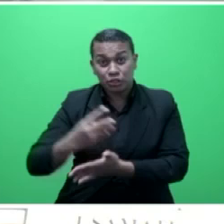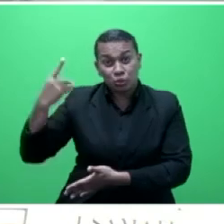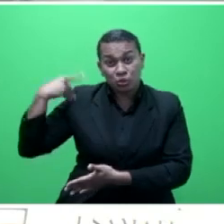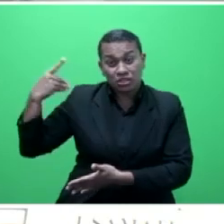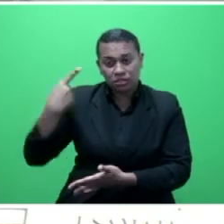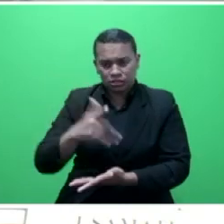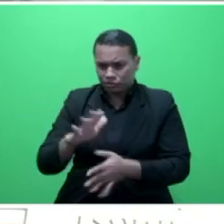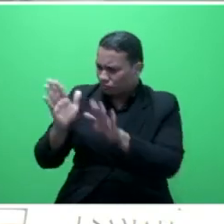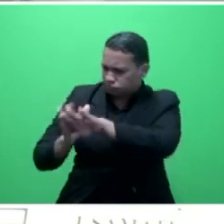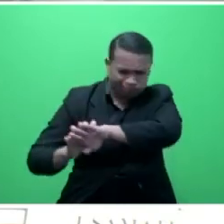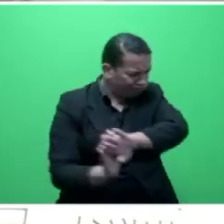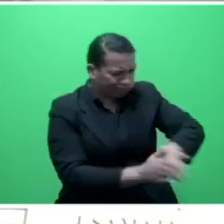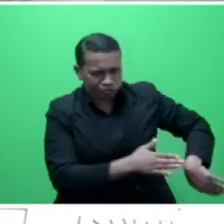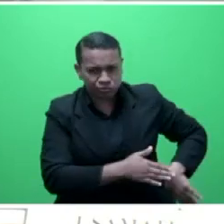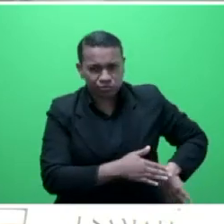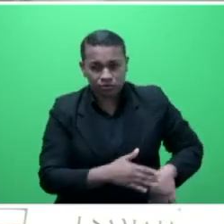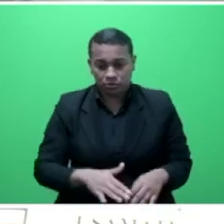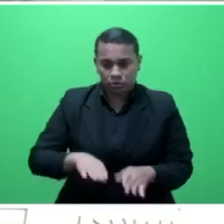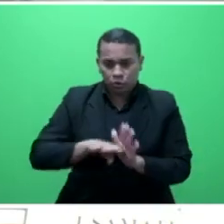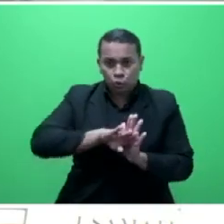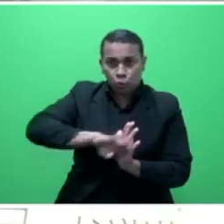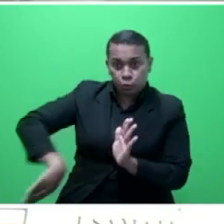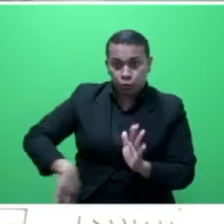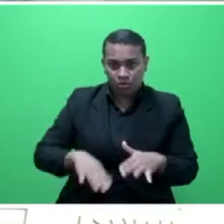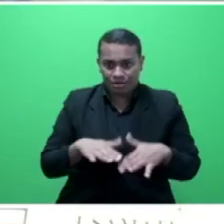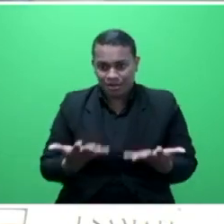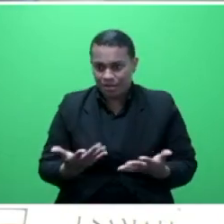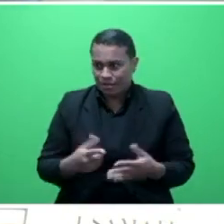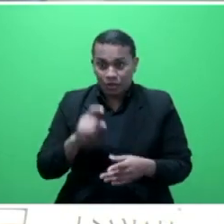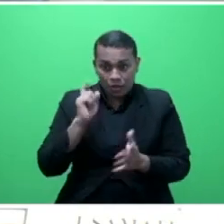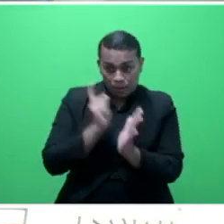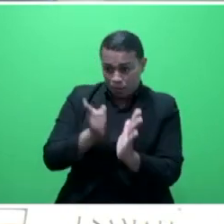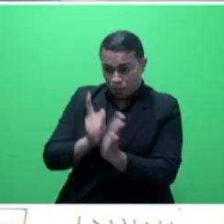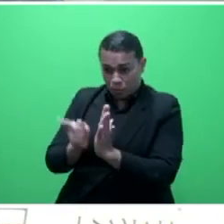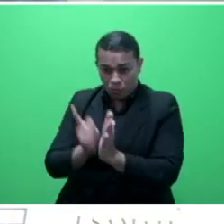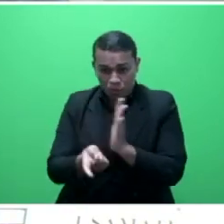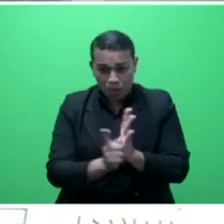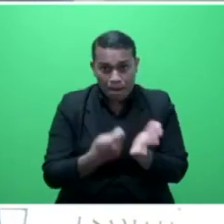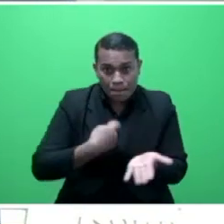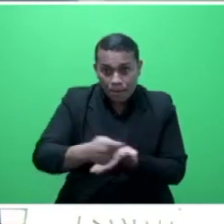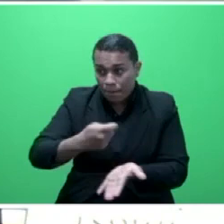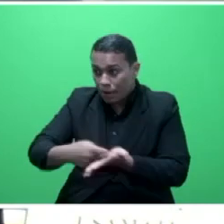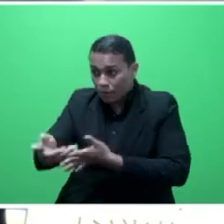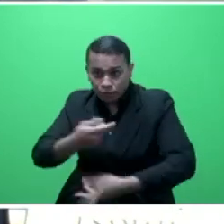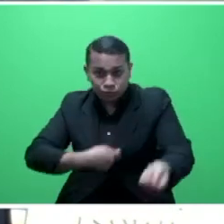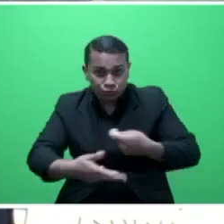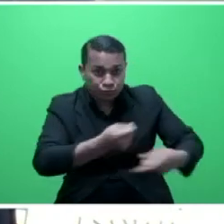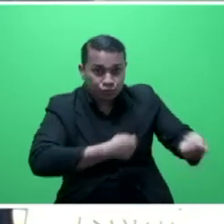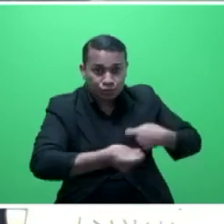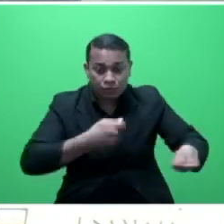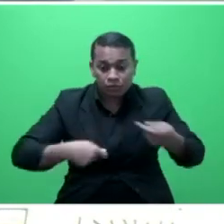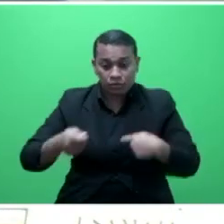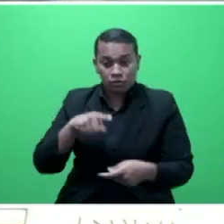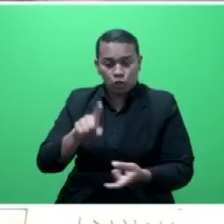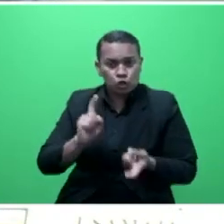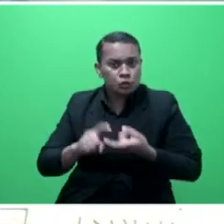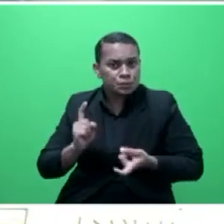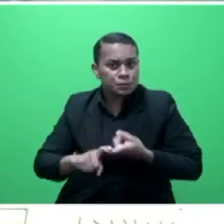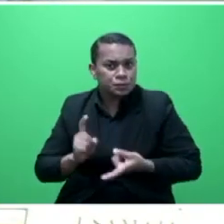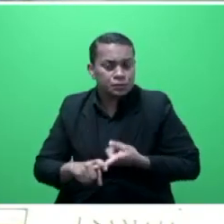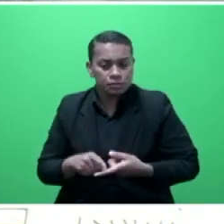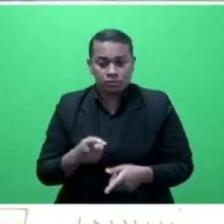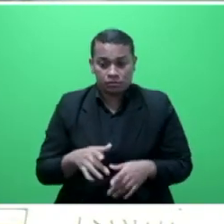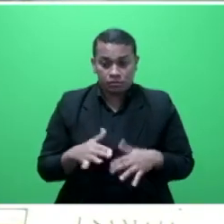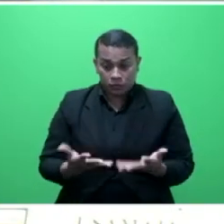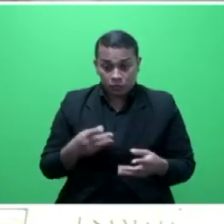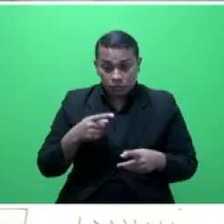abolished, making transactions faster and cheaper for everyone. That broad-based change means that there are no longer any